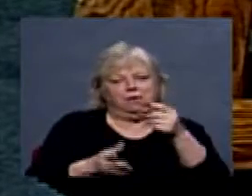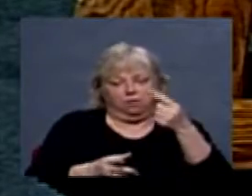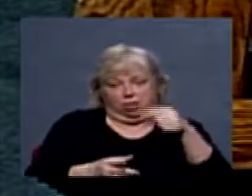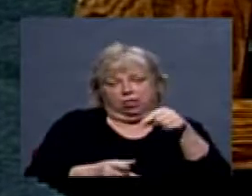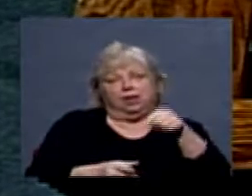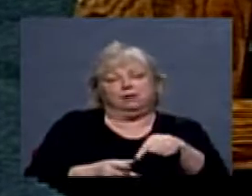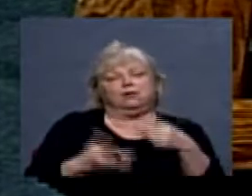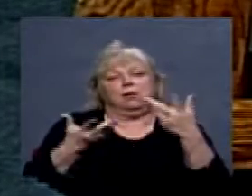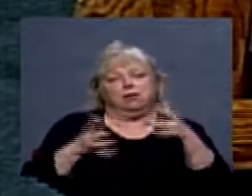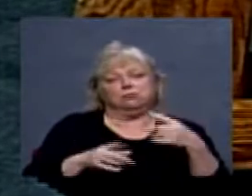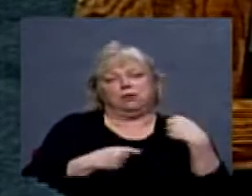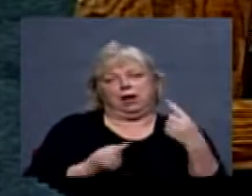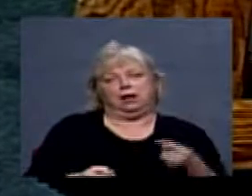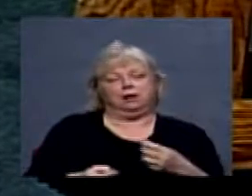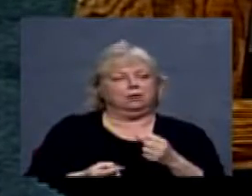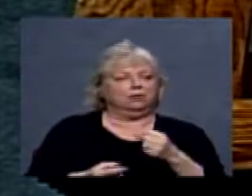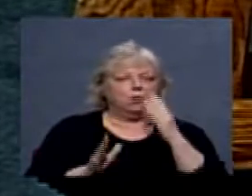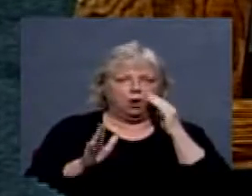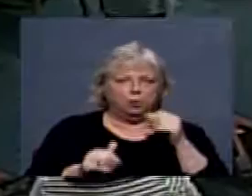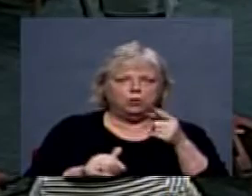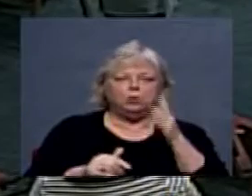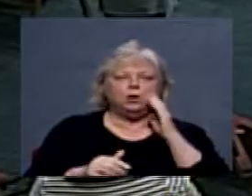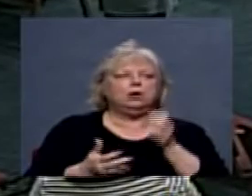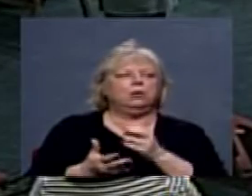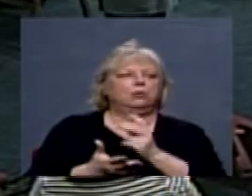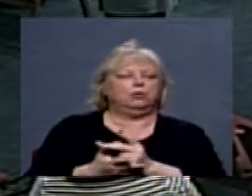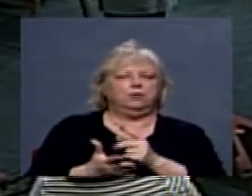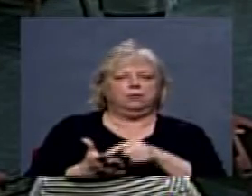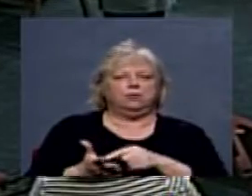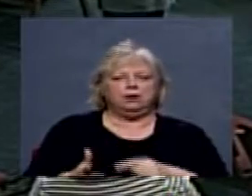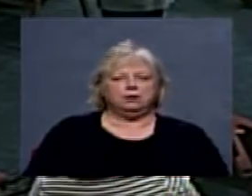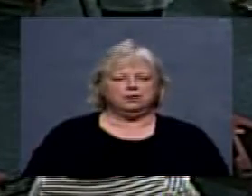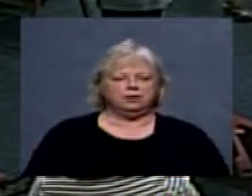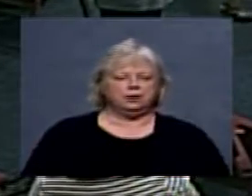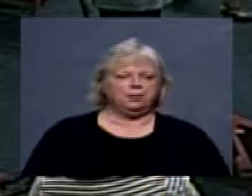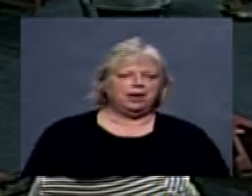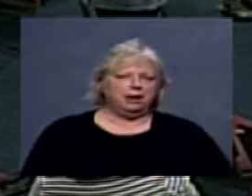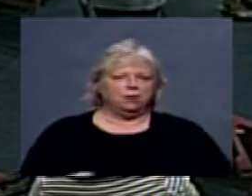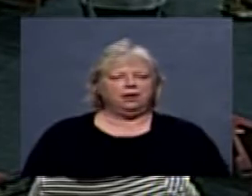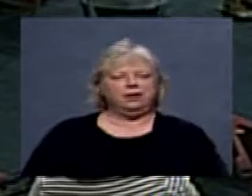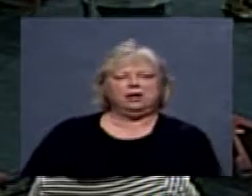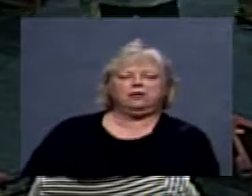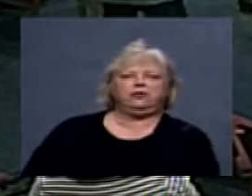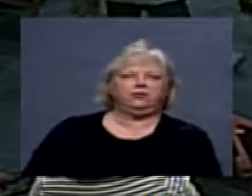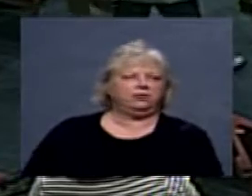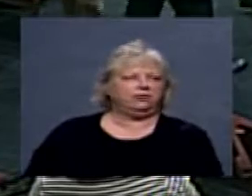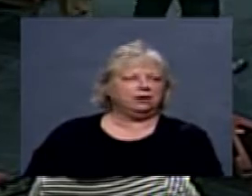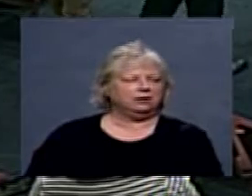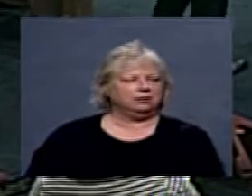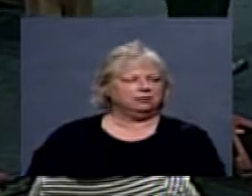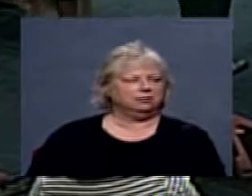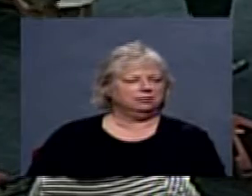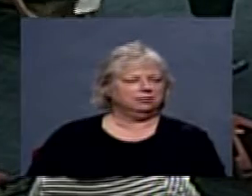So I hope you will approve this. Thank you.